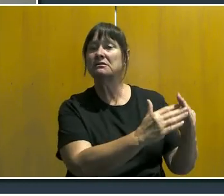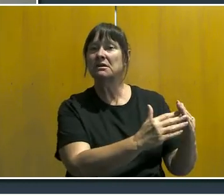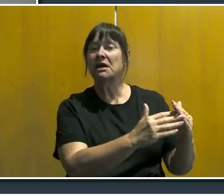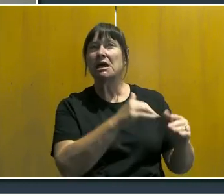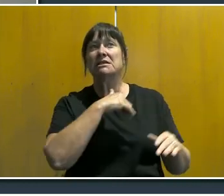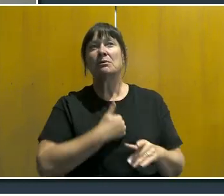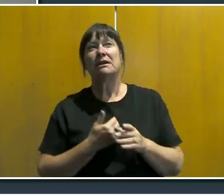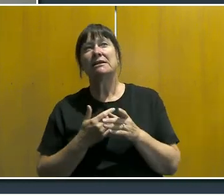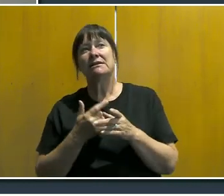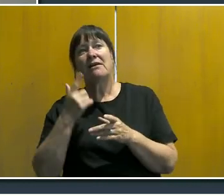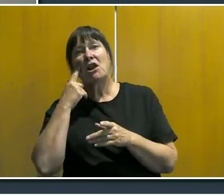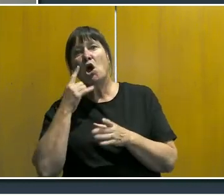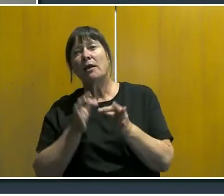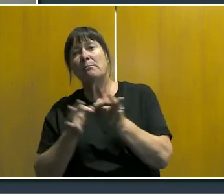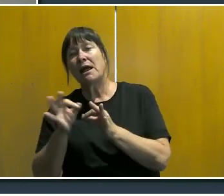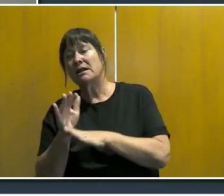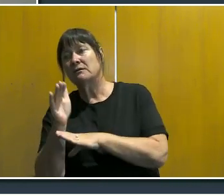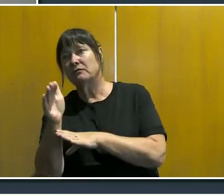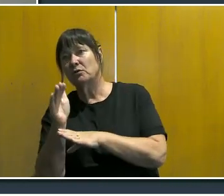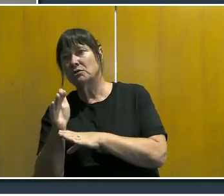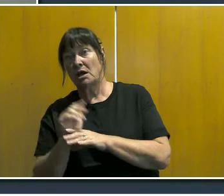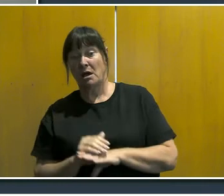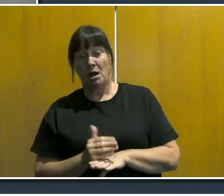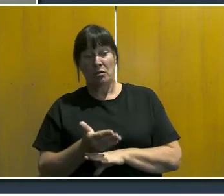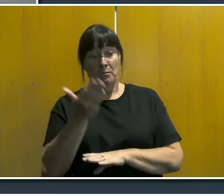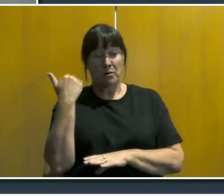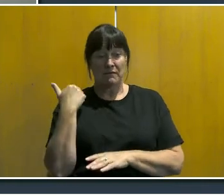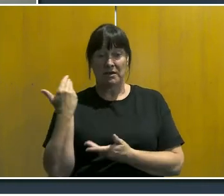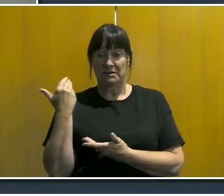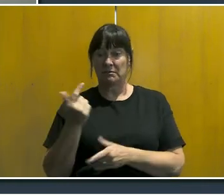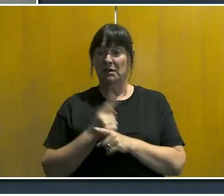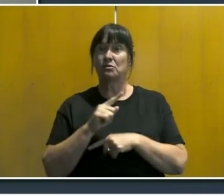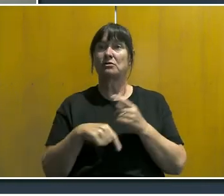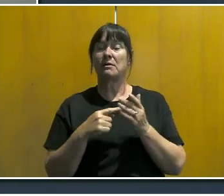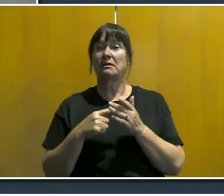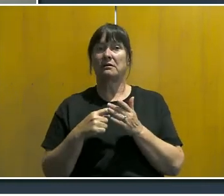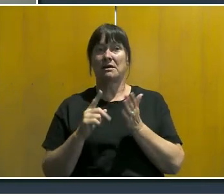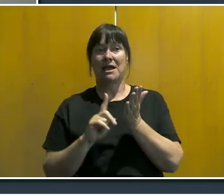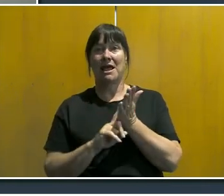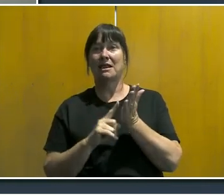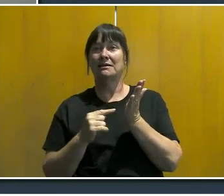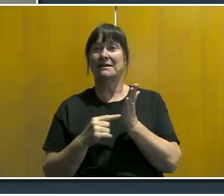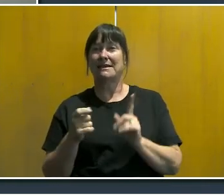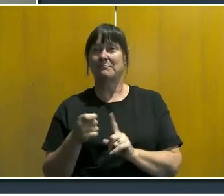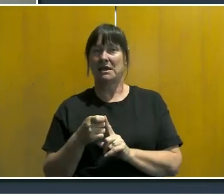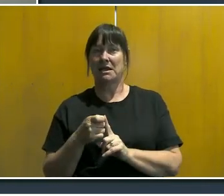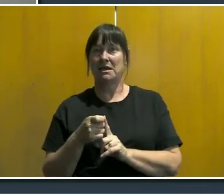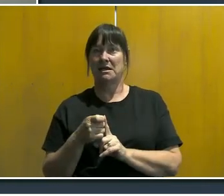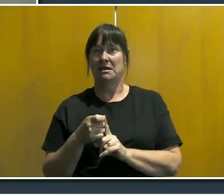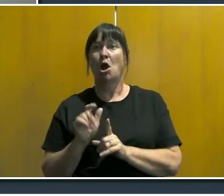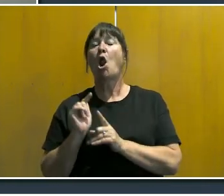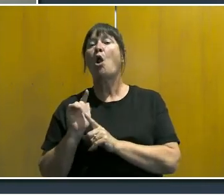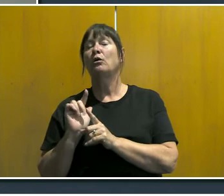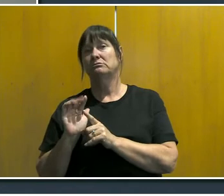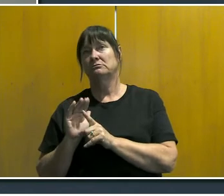planning against. And the previous submitter spoke very eloquently about the LTP preceding the budget. And I hear what we say about